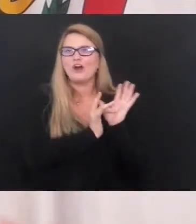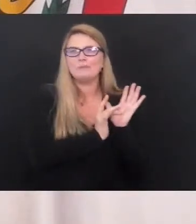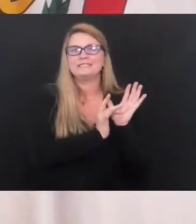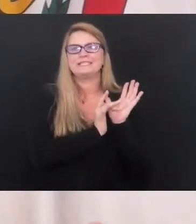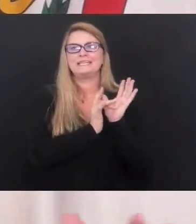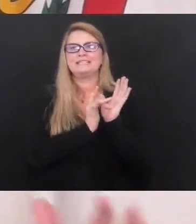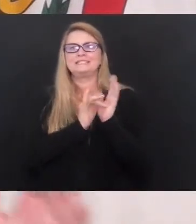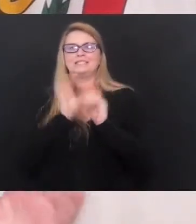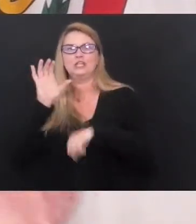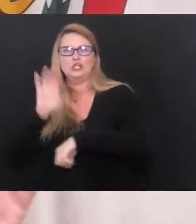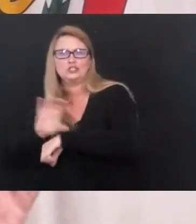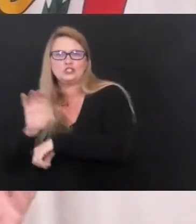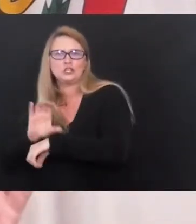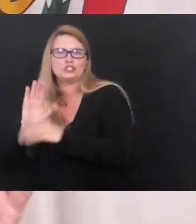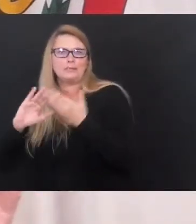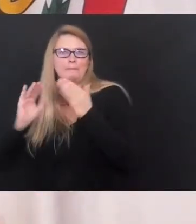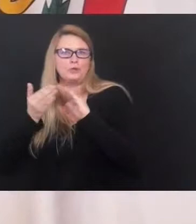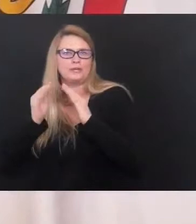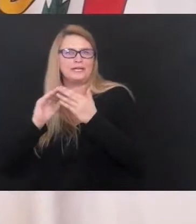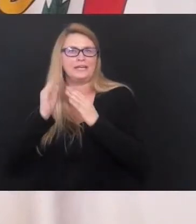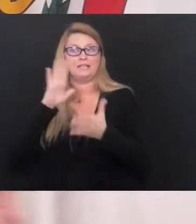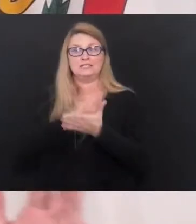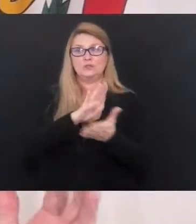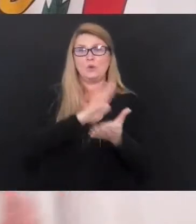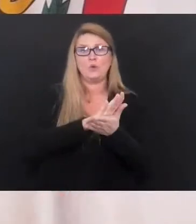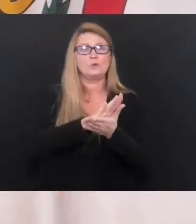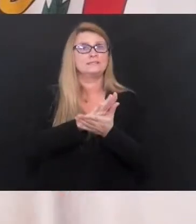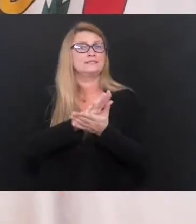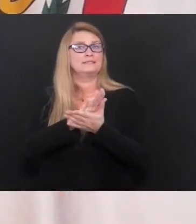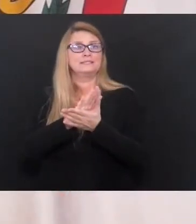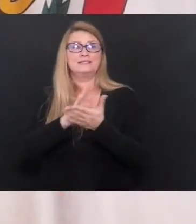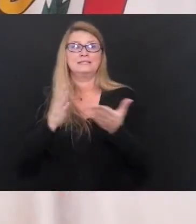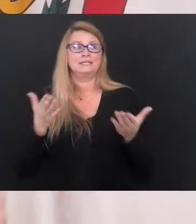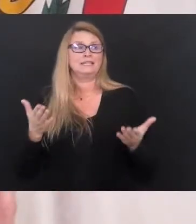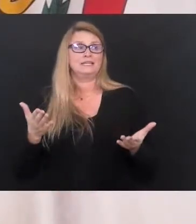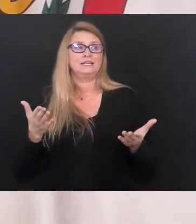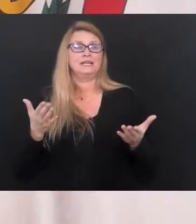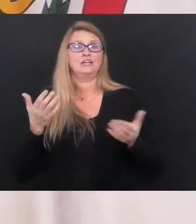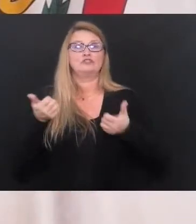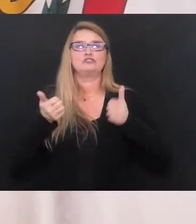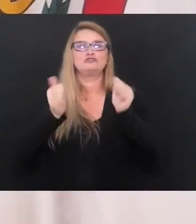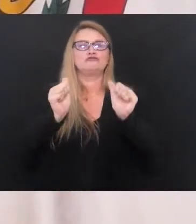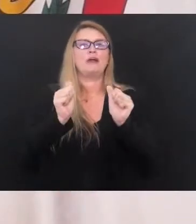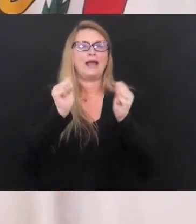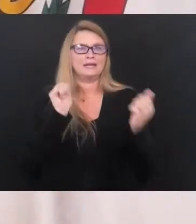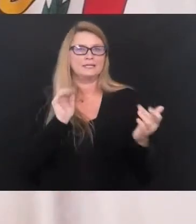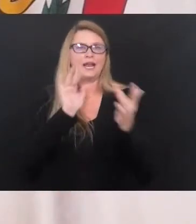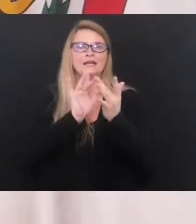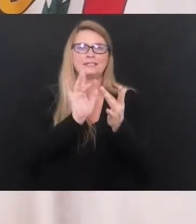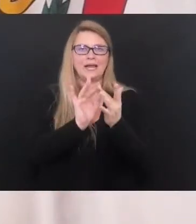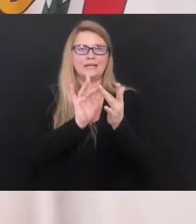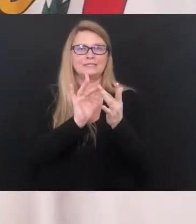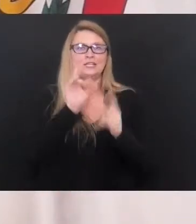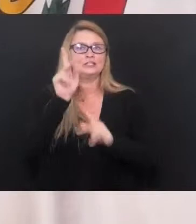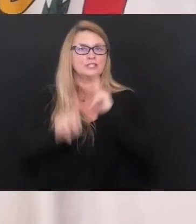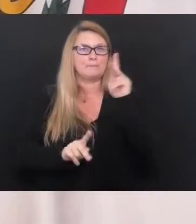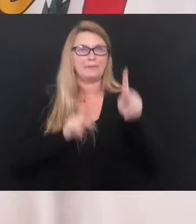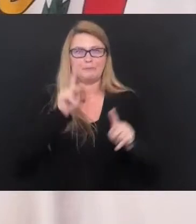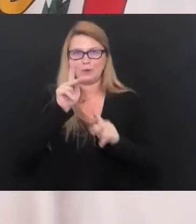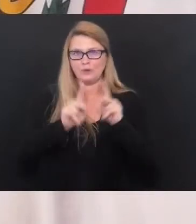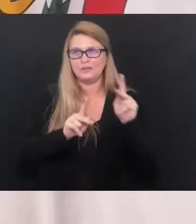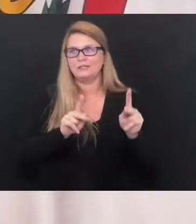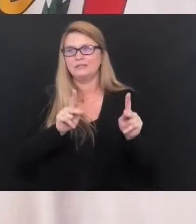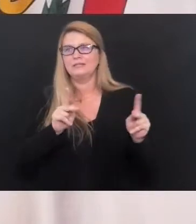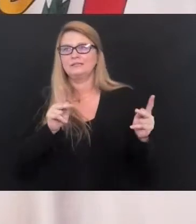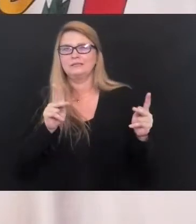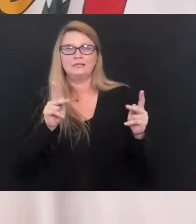or the church community or the schools or whatever it may be, to try to reach out to those people, whether it